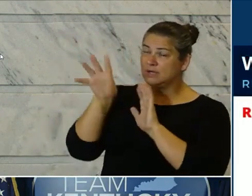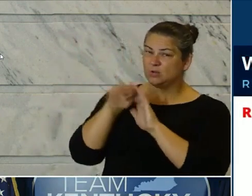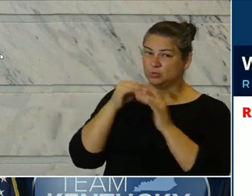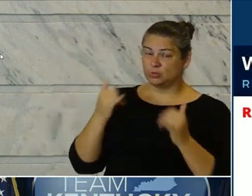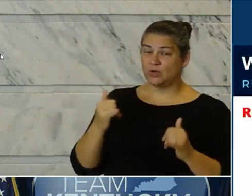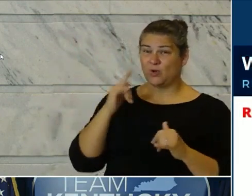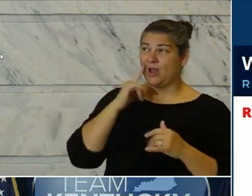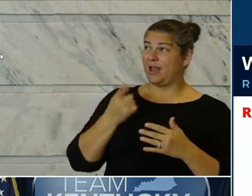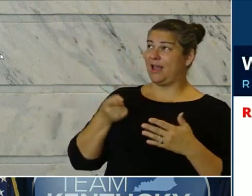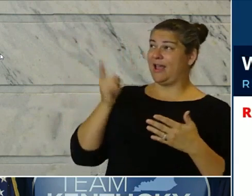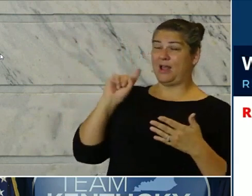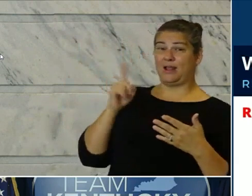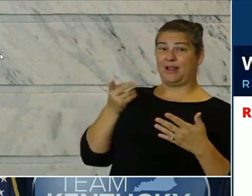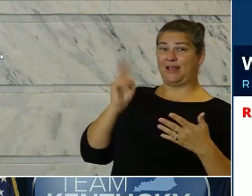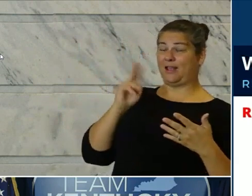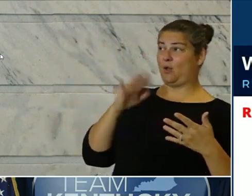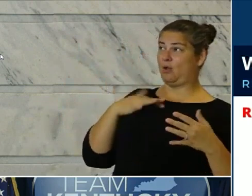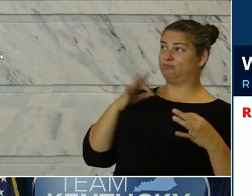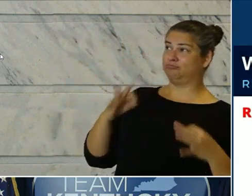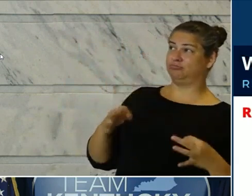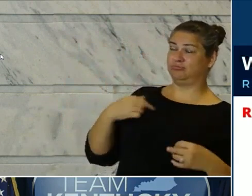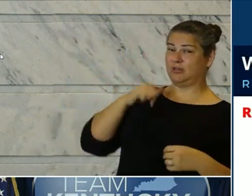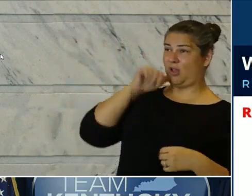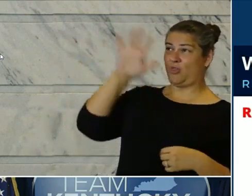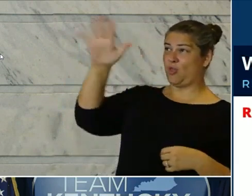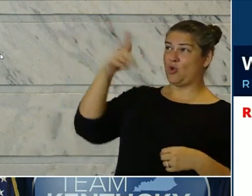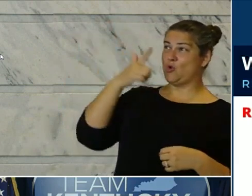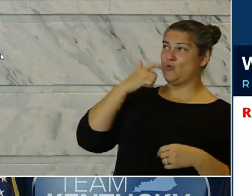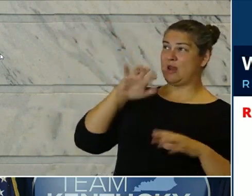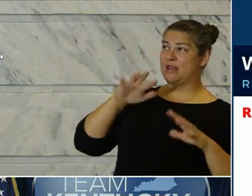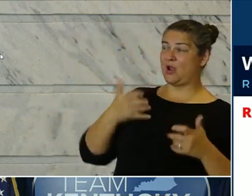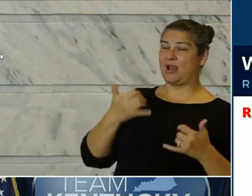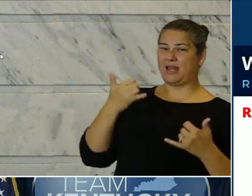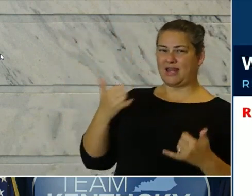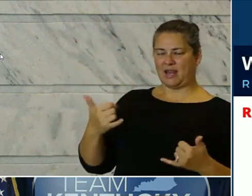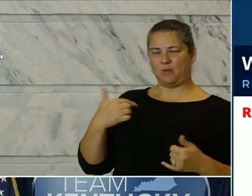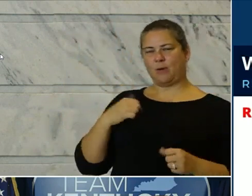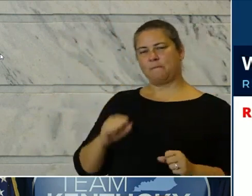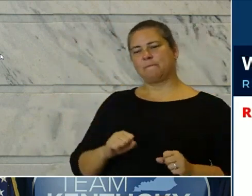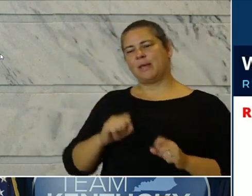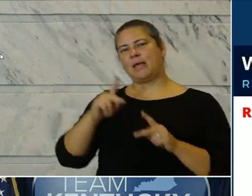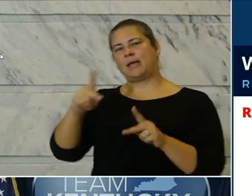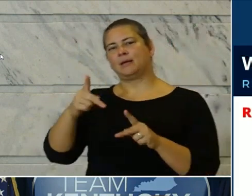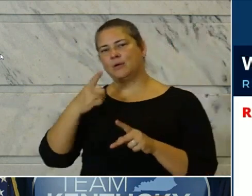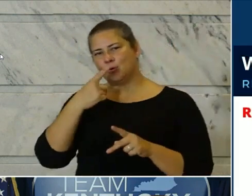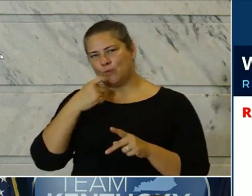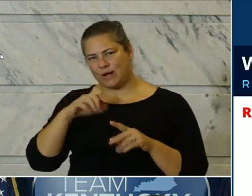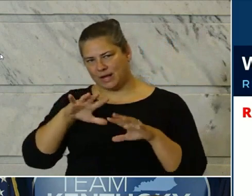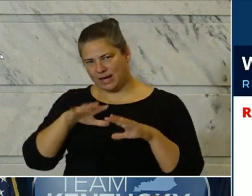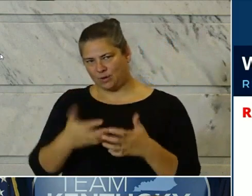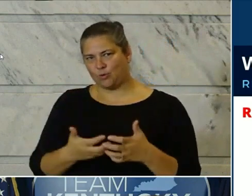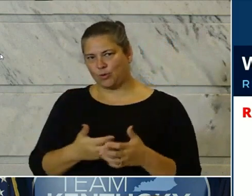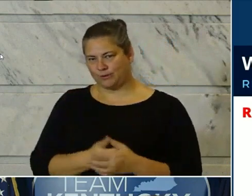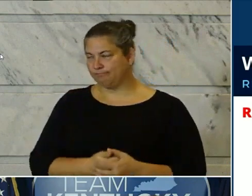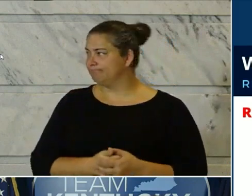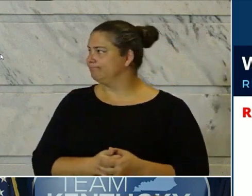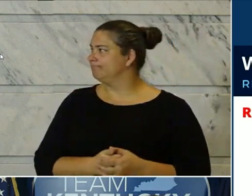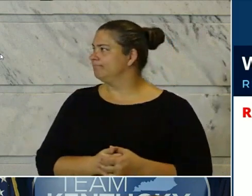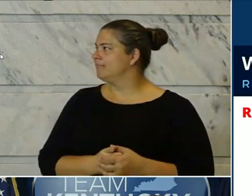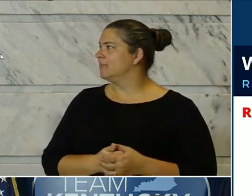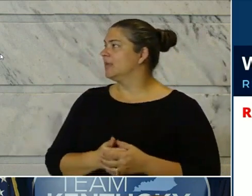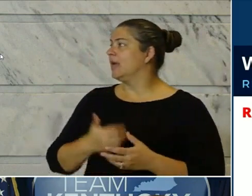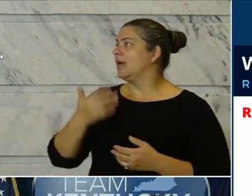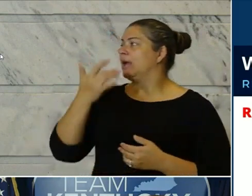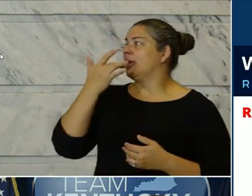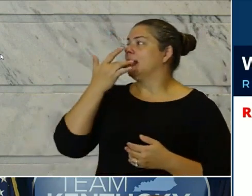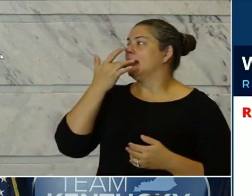not be in any of their red categories. We're back in one. We're in the red category for increasing overall number of cases. Thankfully, we're in the